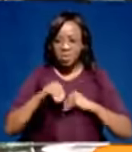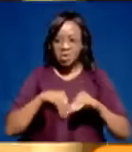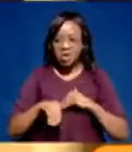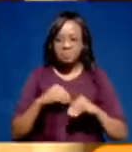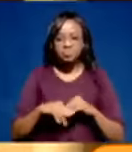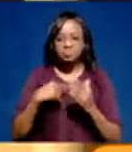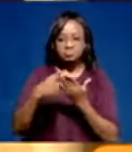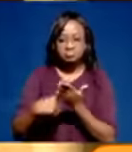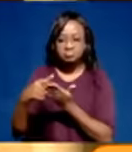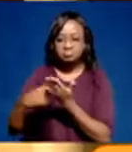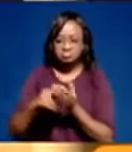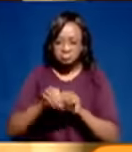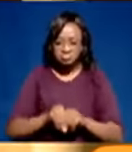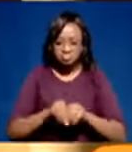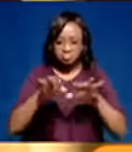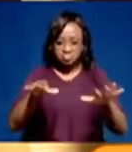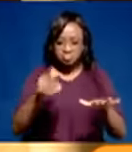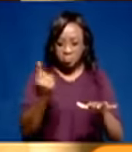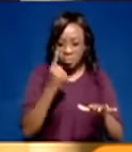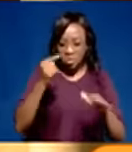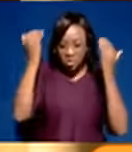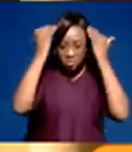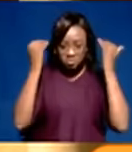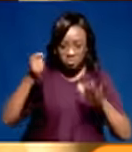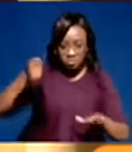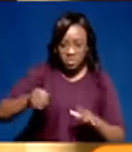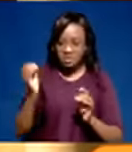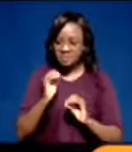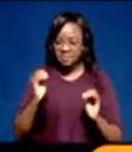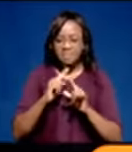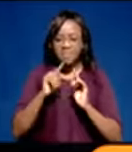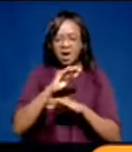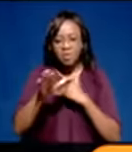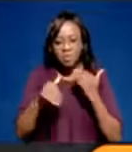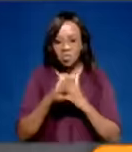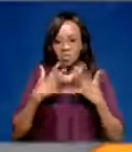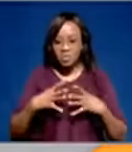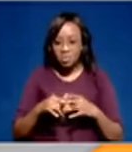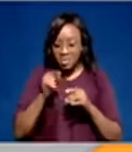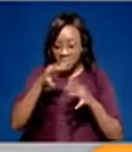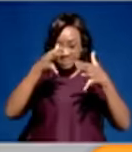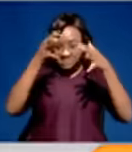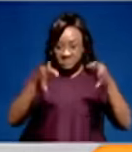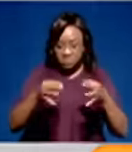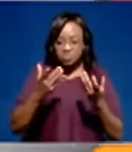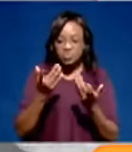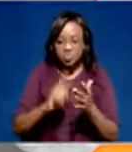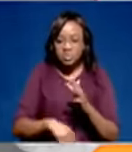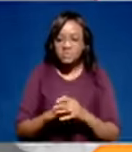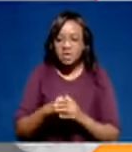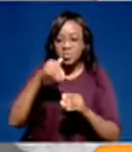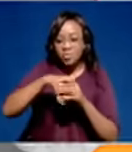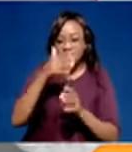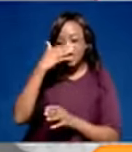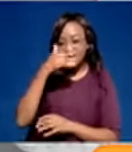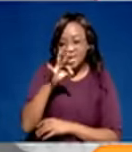not just to the judiciary, but all arms of government, a resolution reached that within 30 days, each arm of government